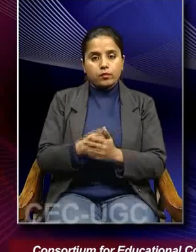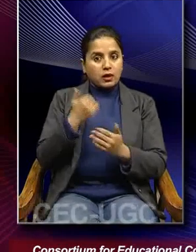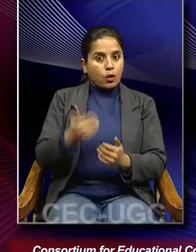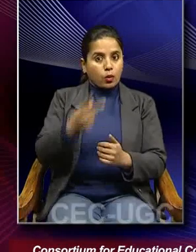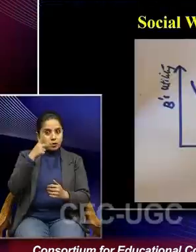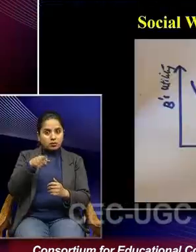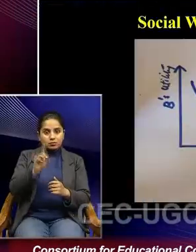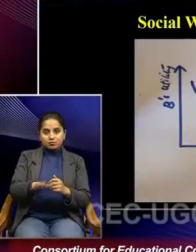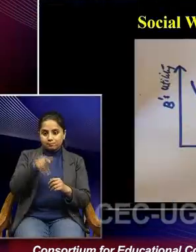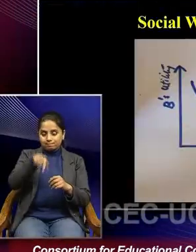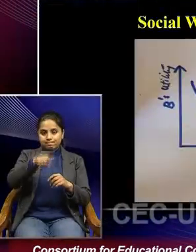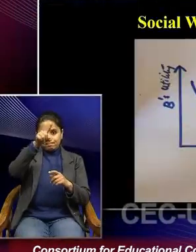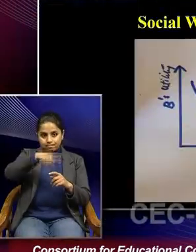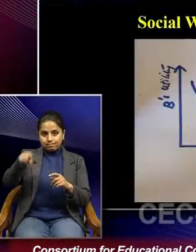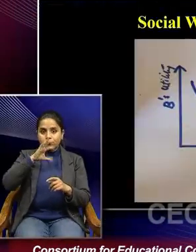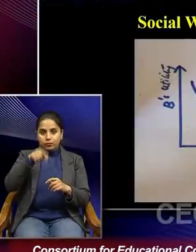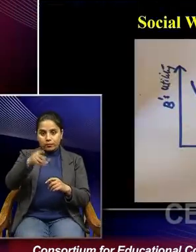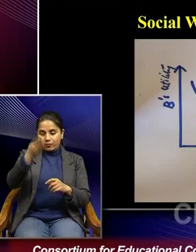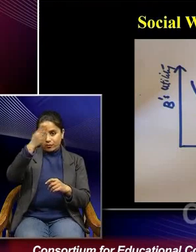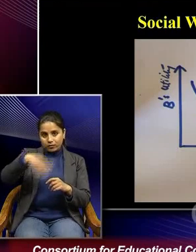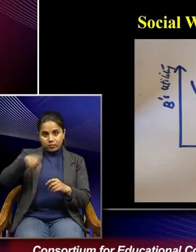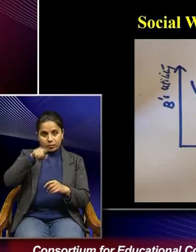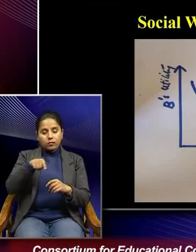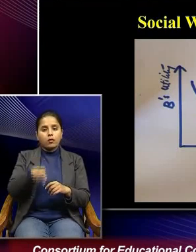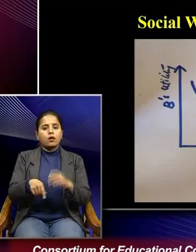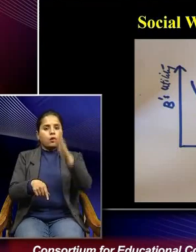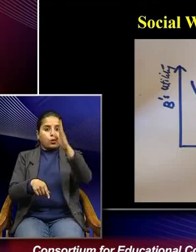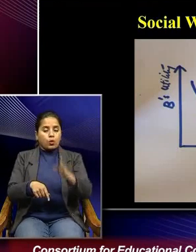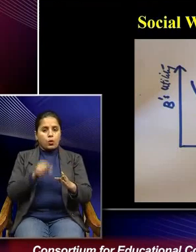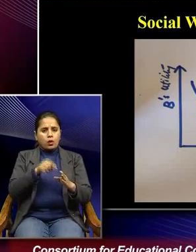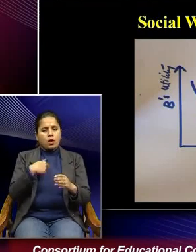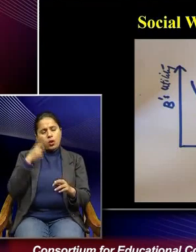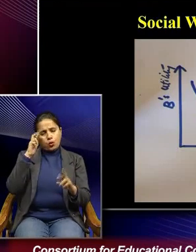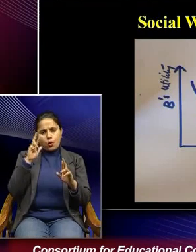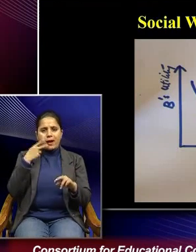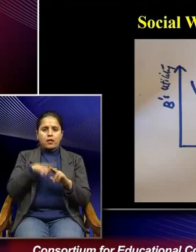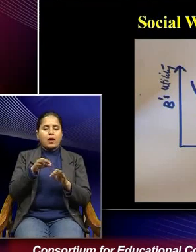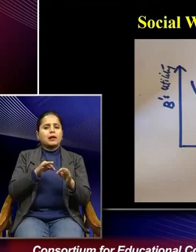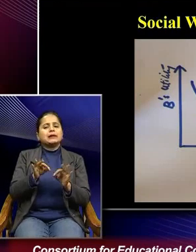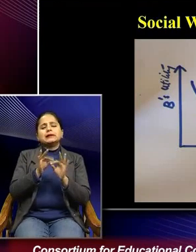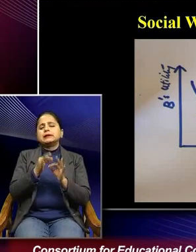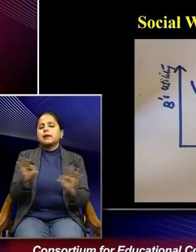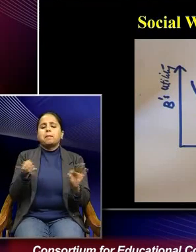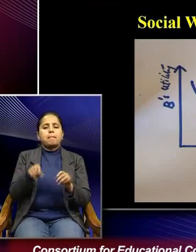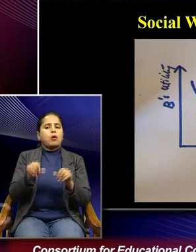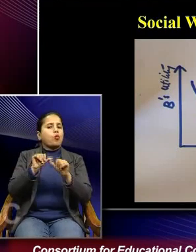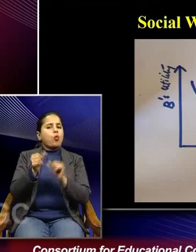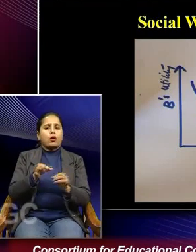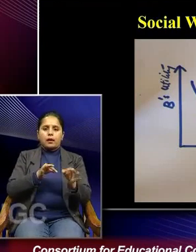see in the diagram, so here based on the assumptions, if we simplify the model, we